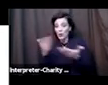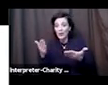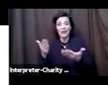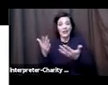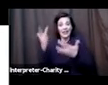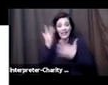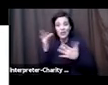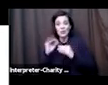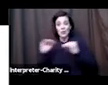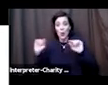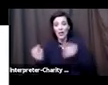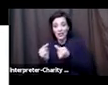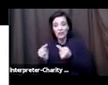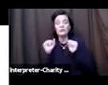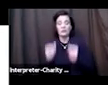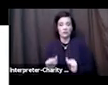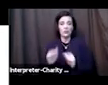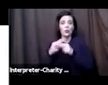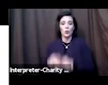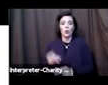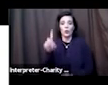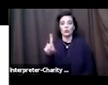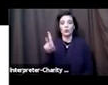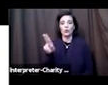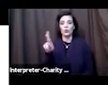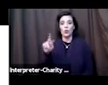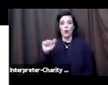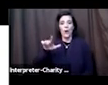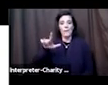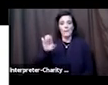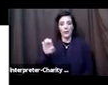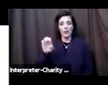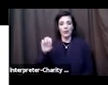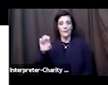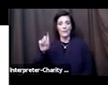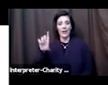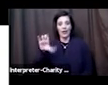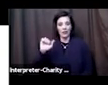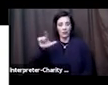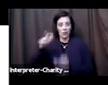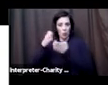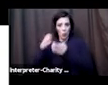be considered durable medical equipment and it can be paid for through Medicaid and CHIP.